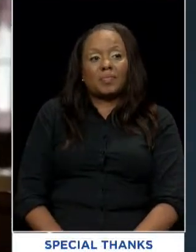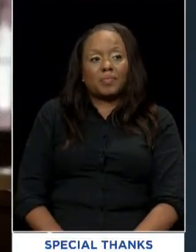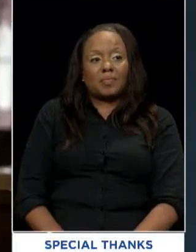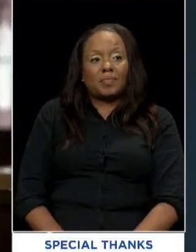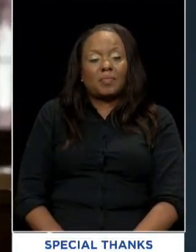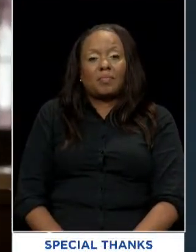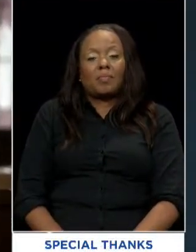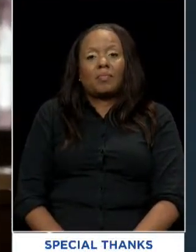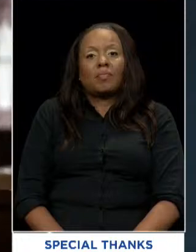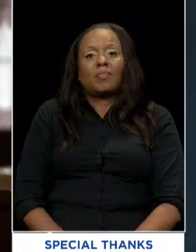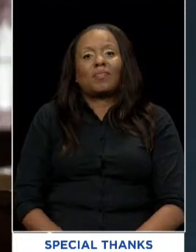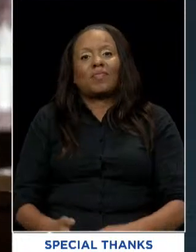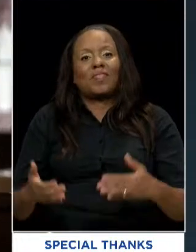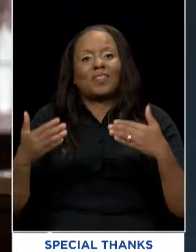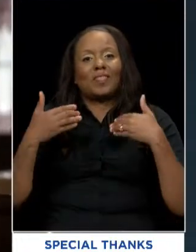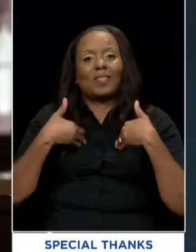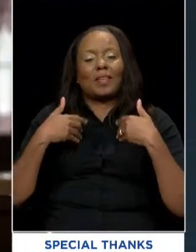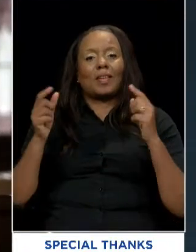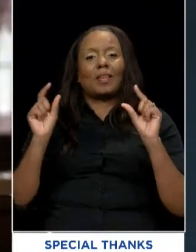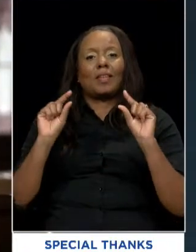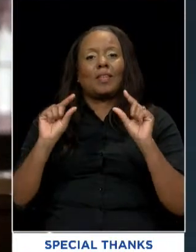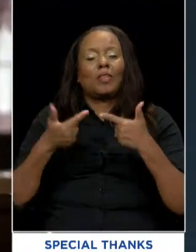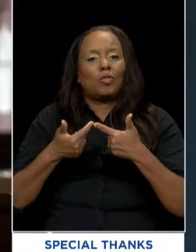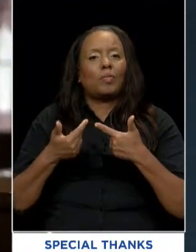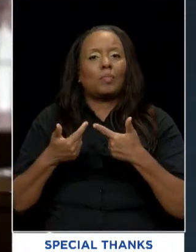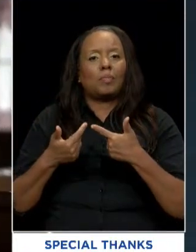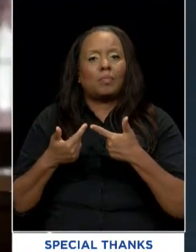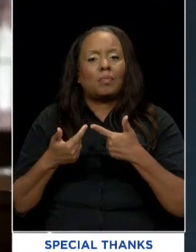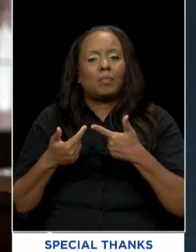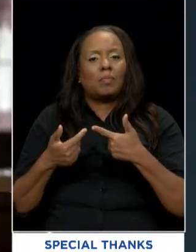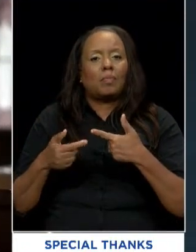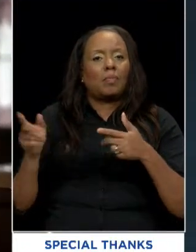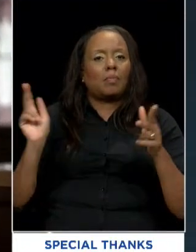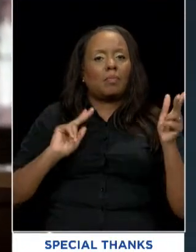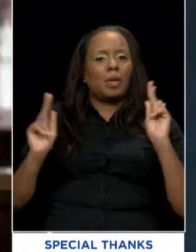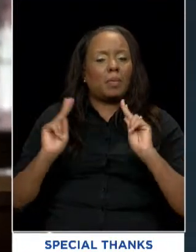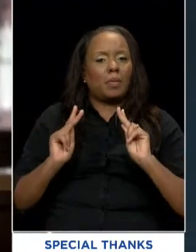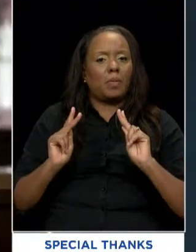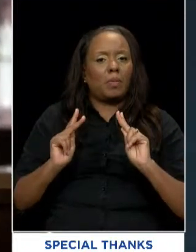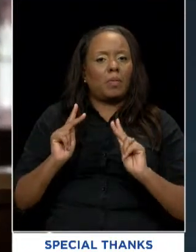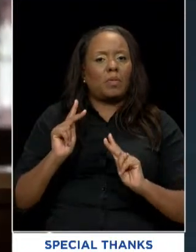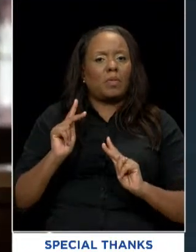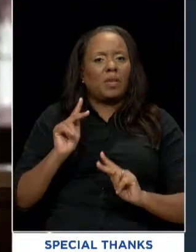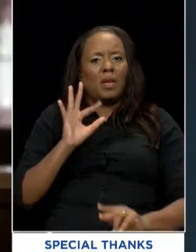of amputees. It is called the